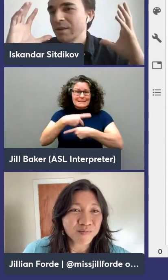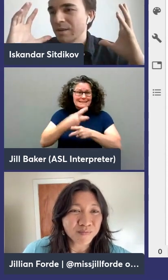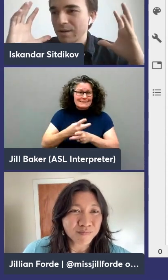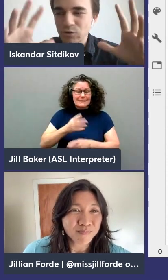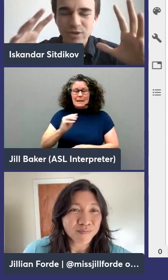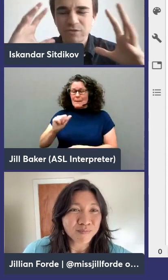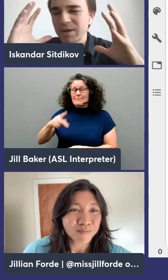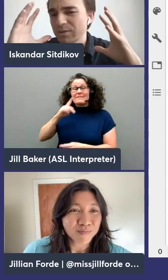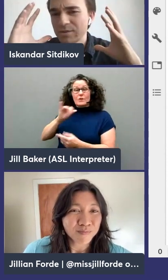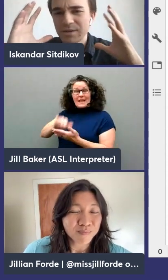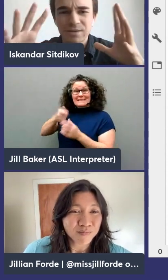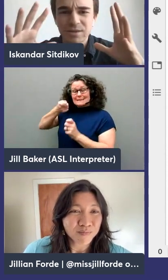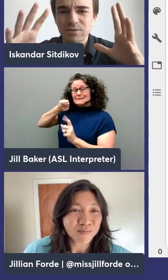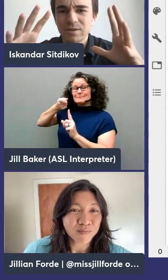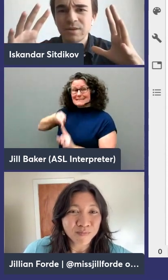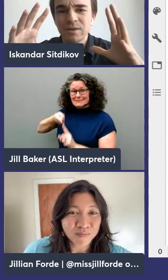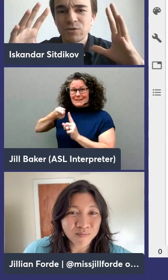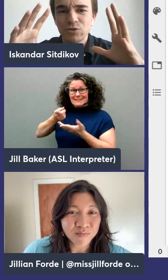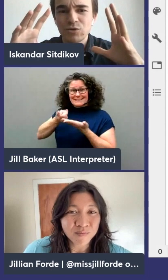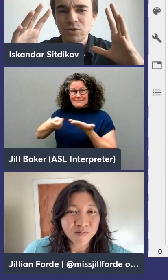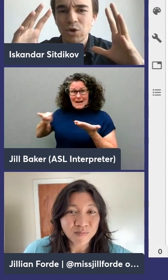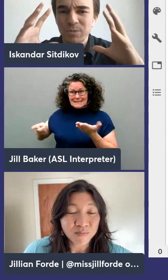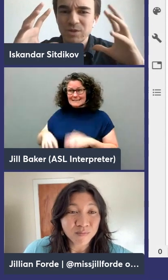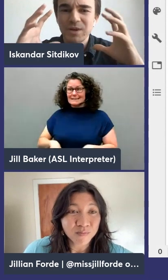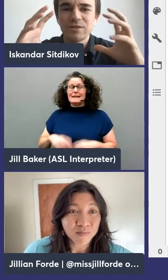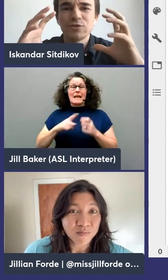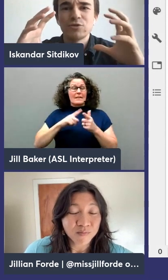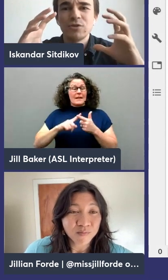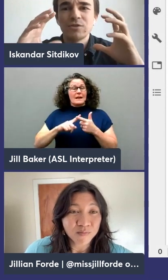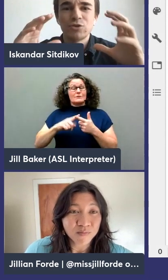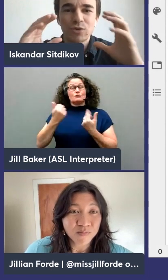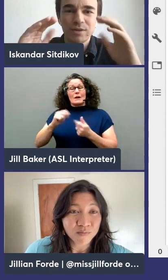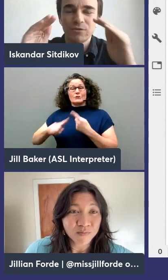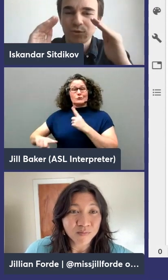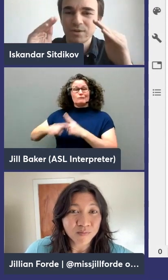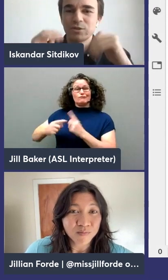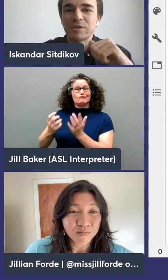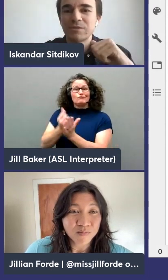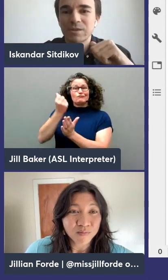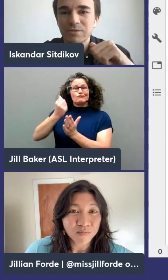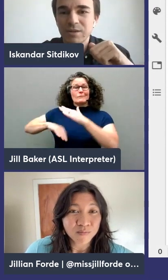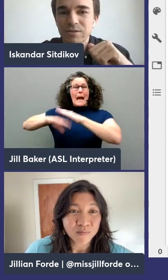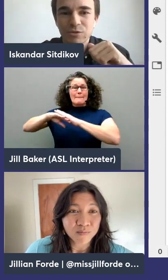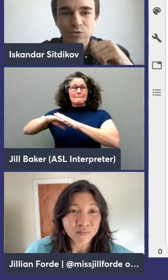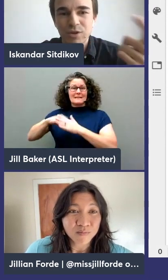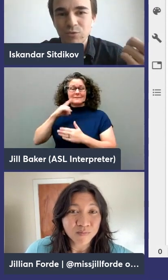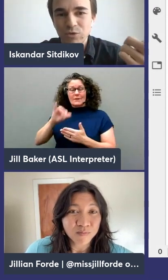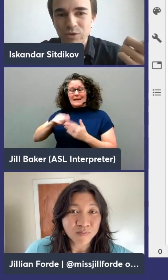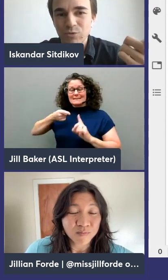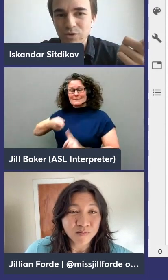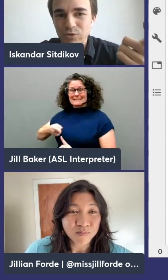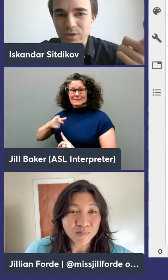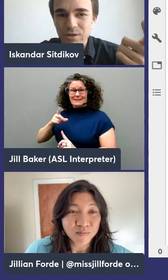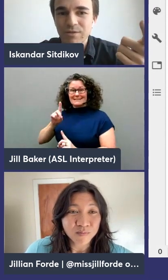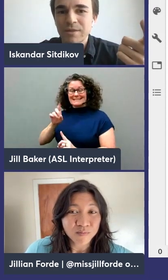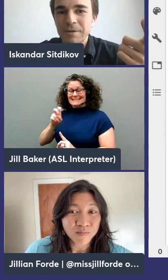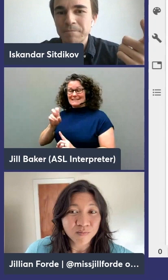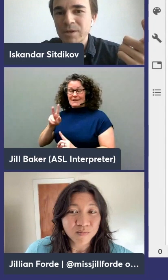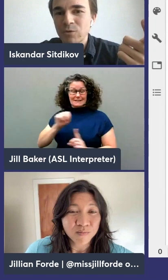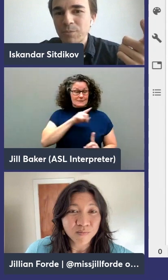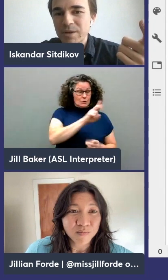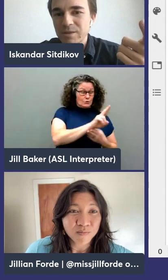device, noise factors, and etc. to optimize your circuit to run for this specific device. So here, what we're doing